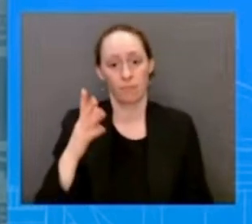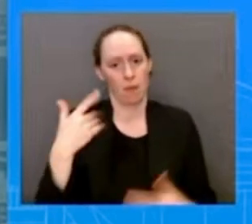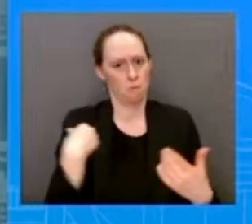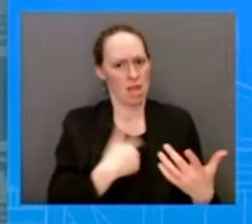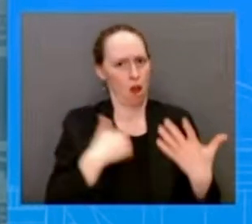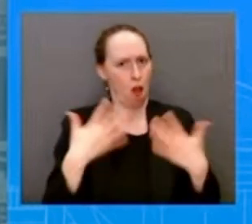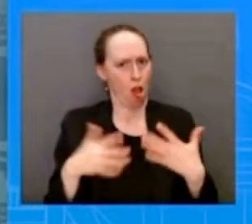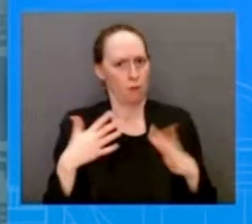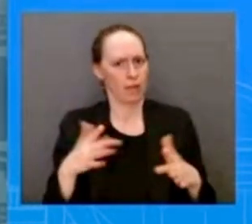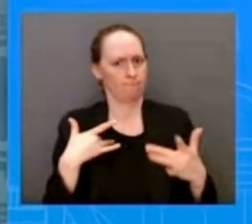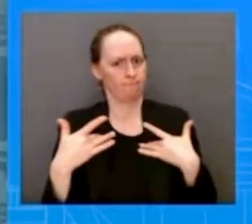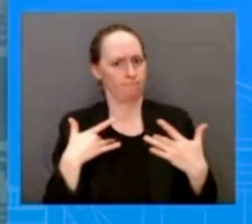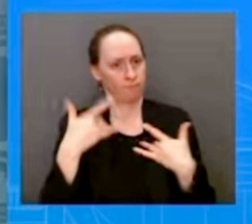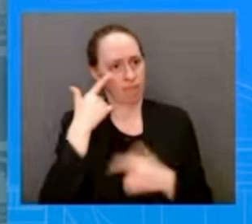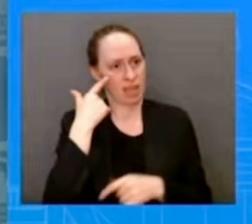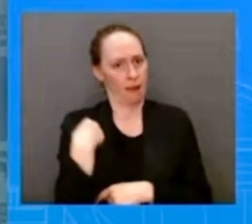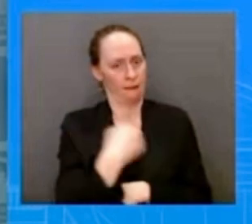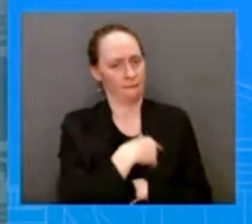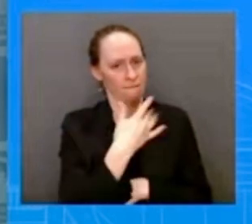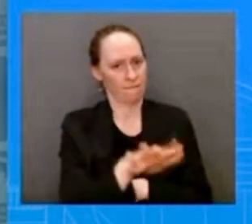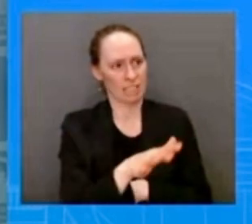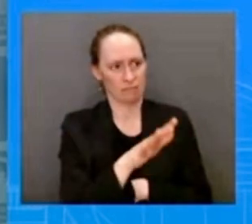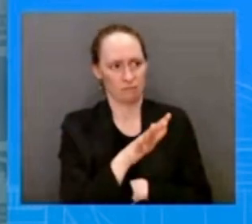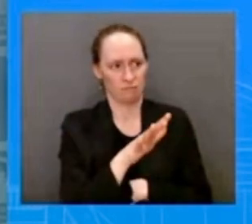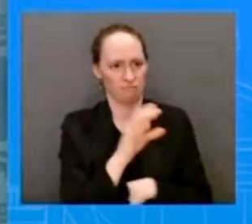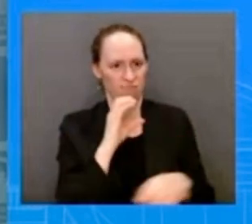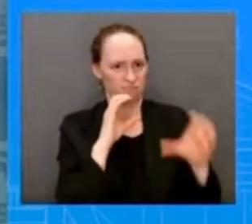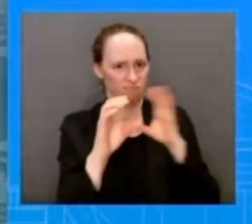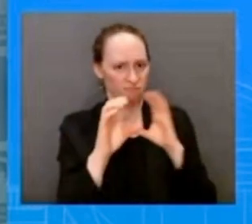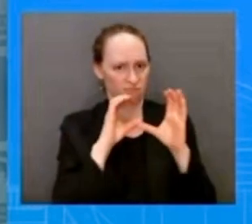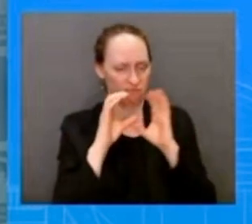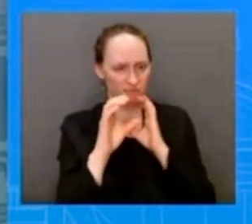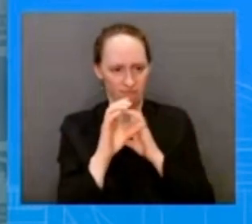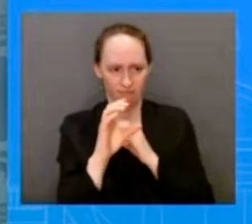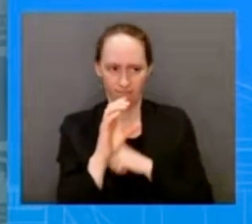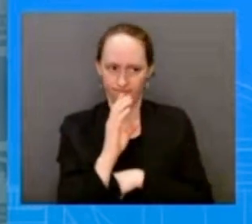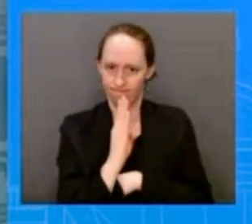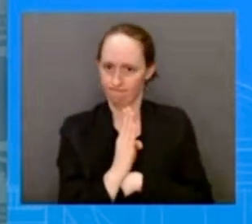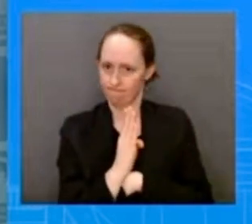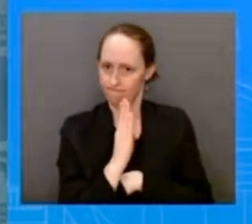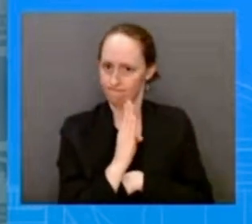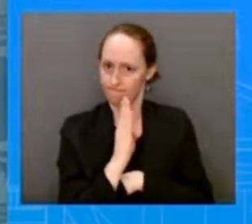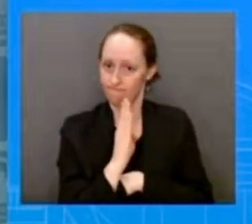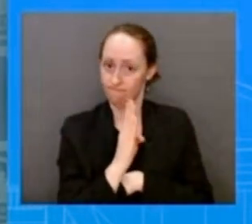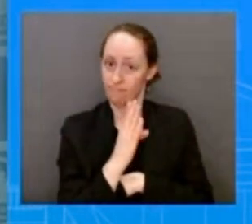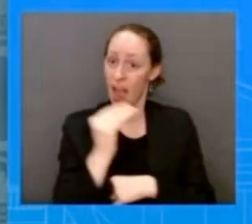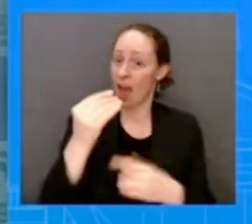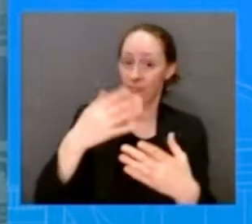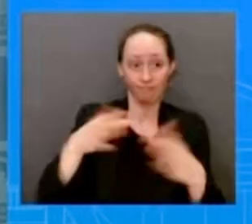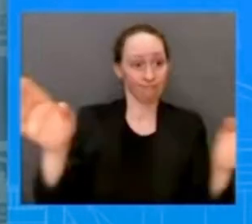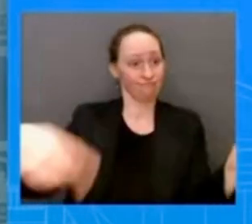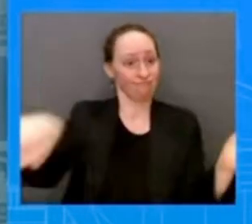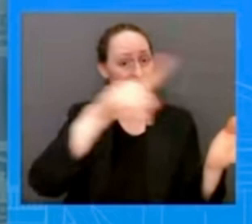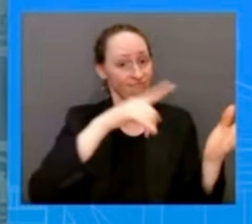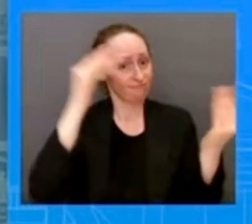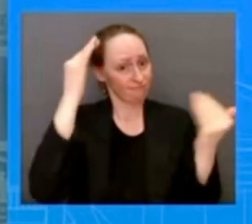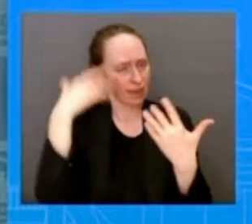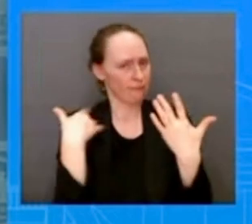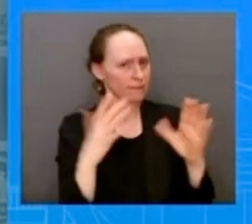publicly with all of you and the vice president speaking to it in Munich. We took that seriously. But